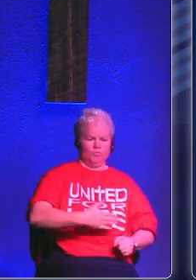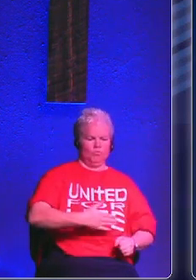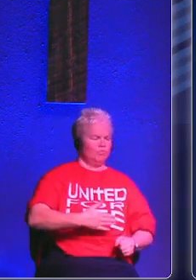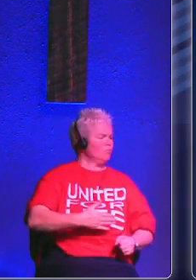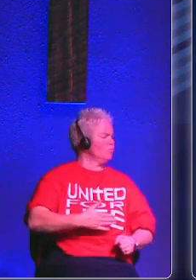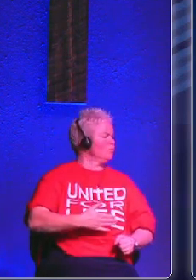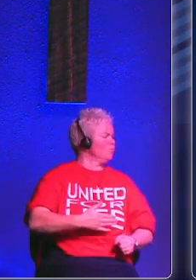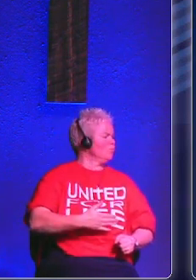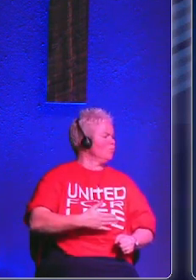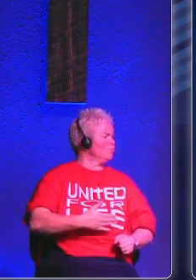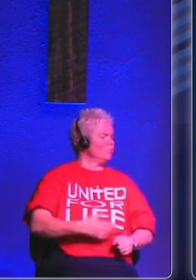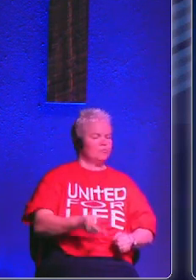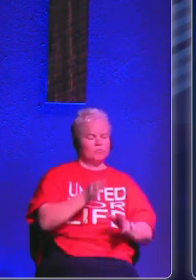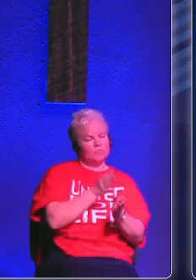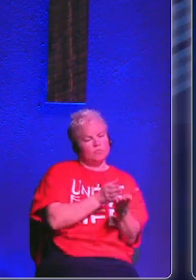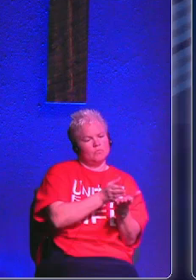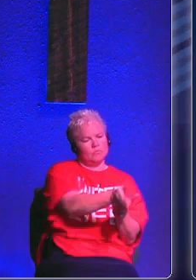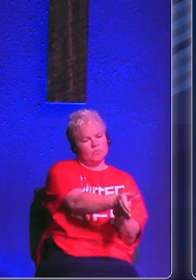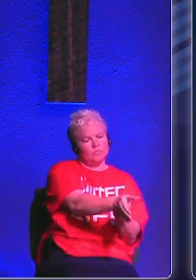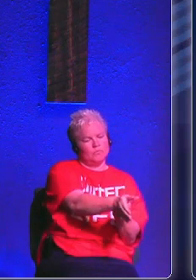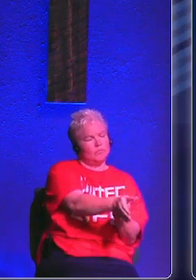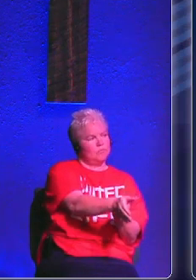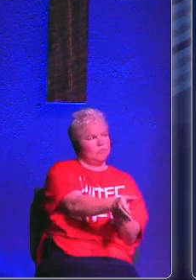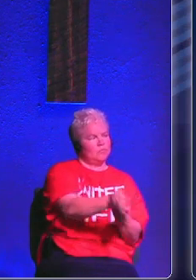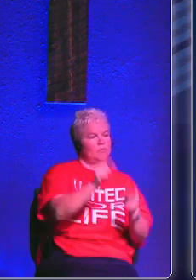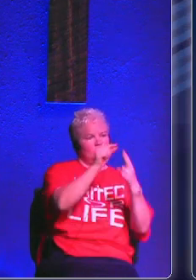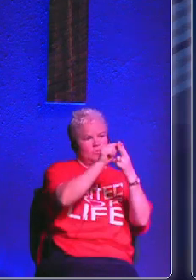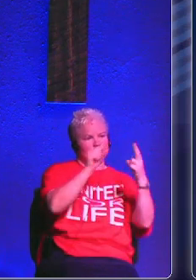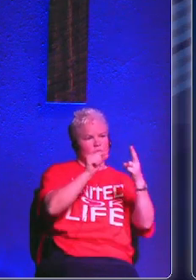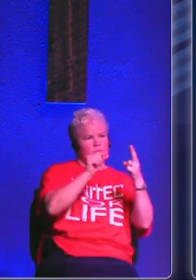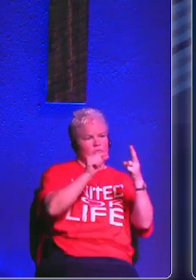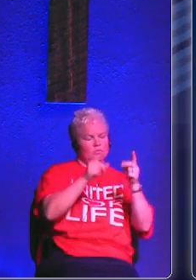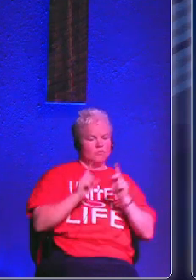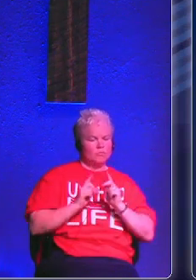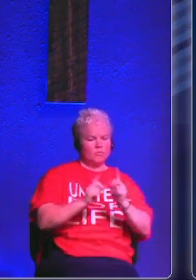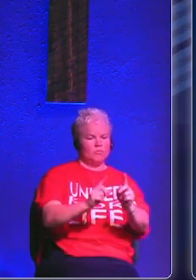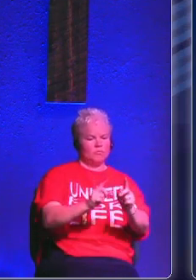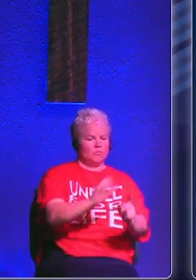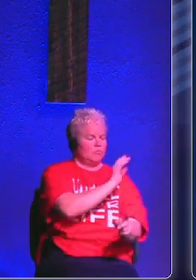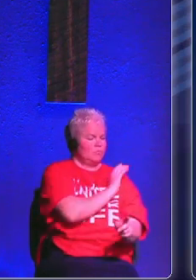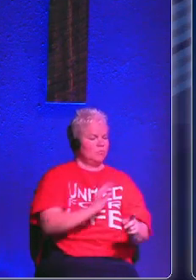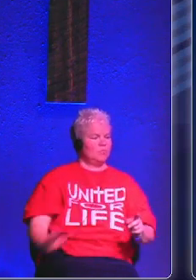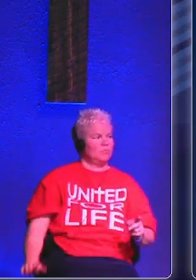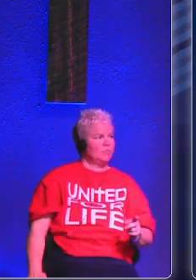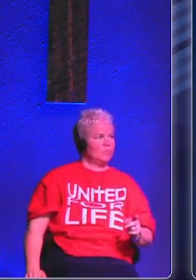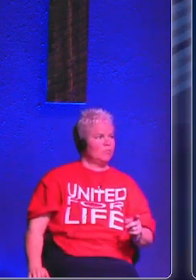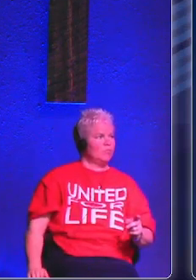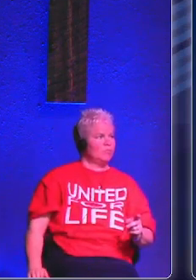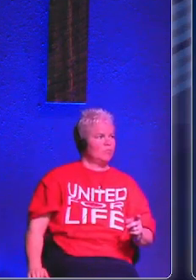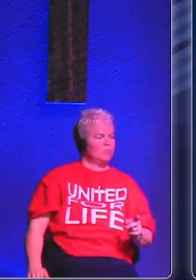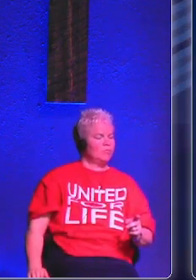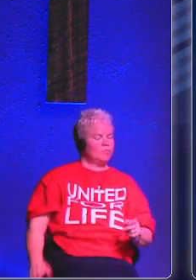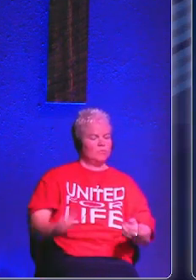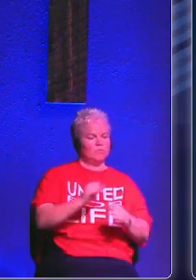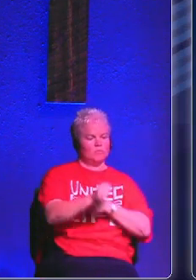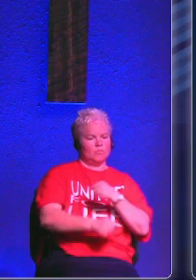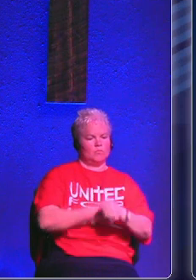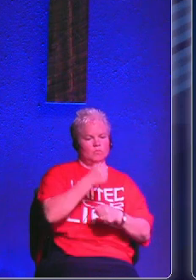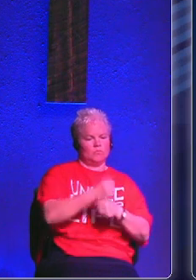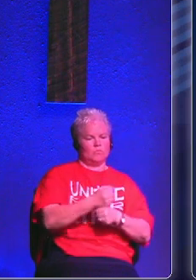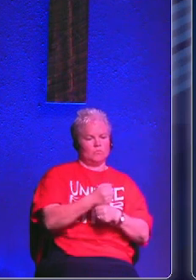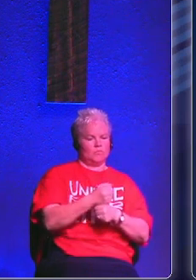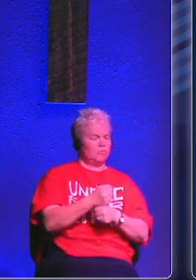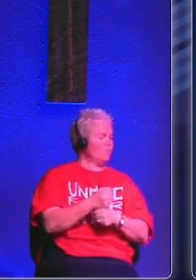you. I want to be honest with you when I say choosing to follow Christ by a world